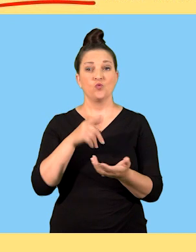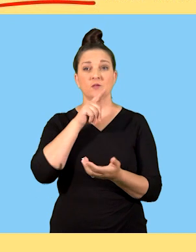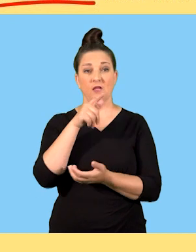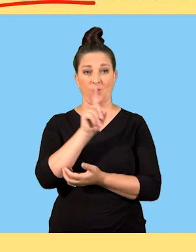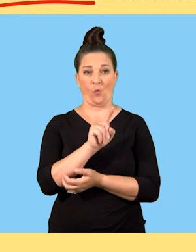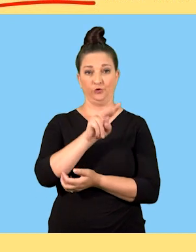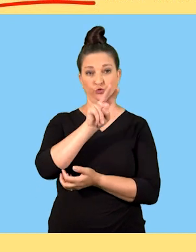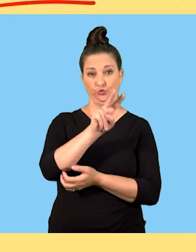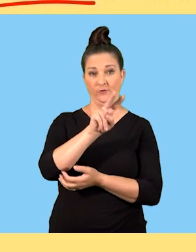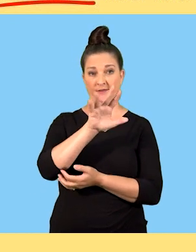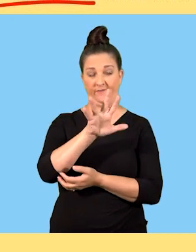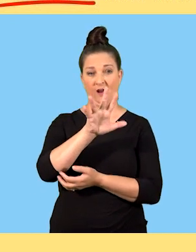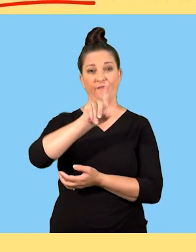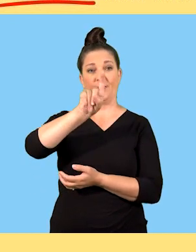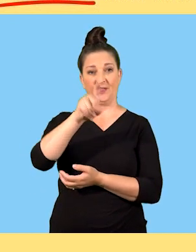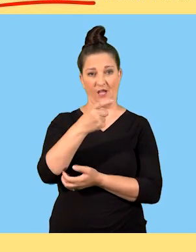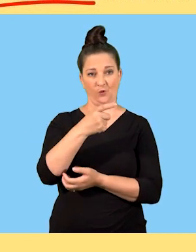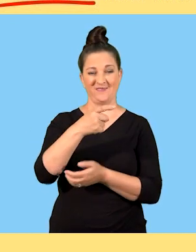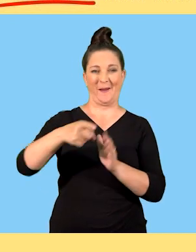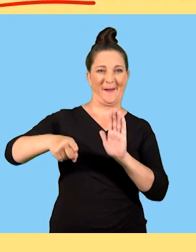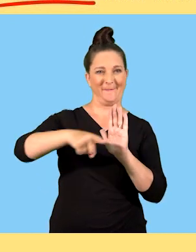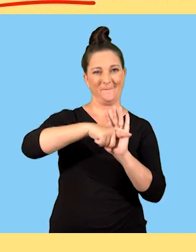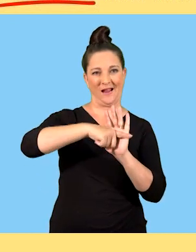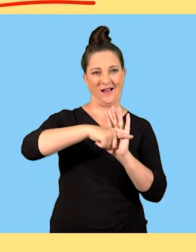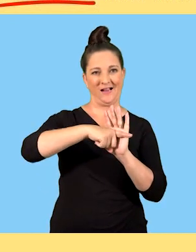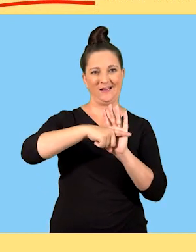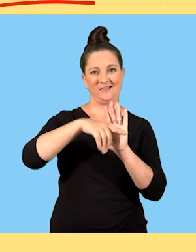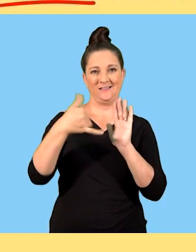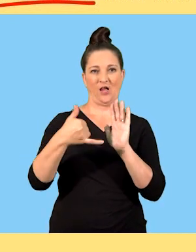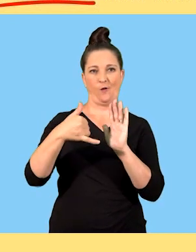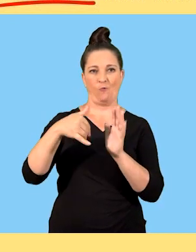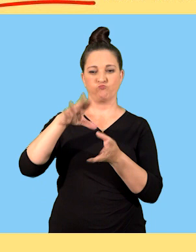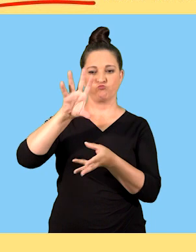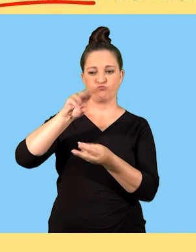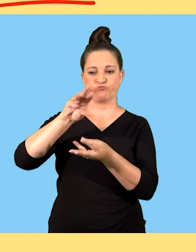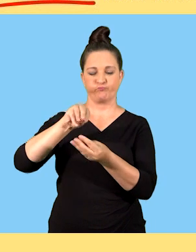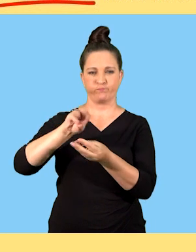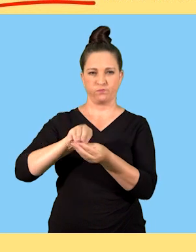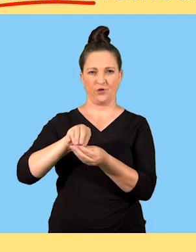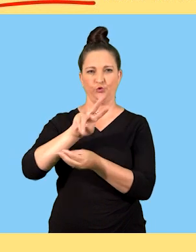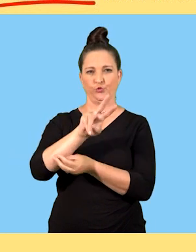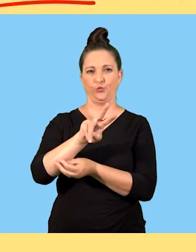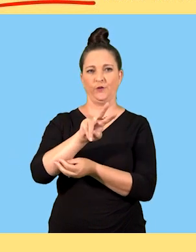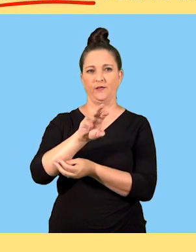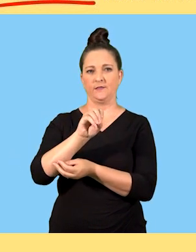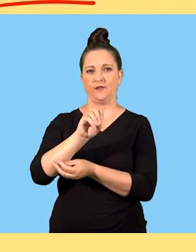say 25,000, which is the cost, minus accumulated depreciation, which